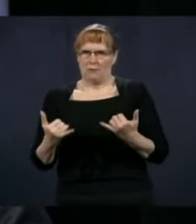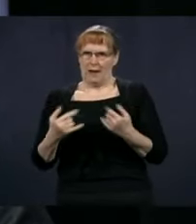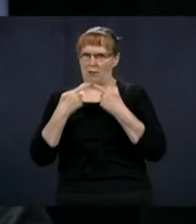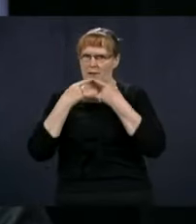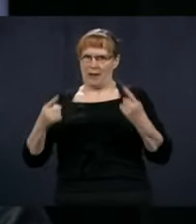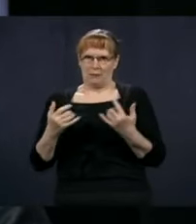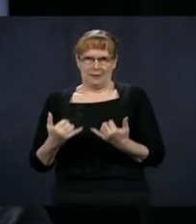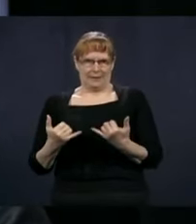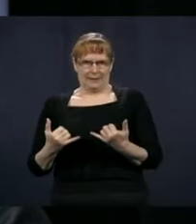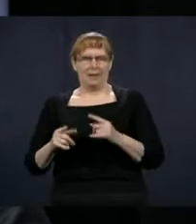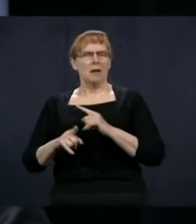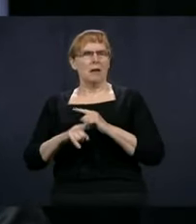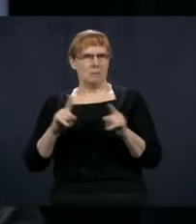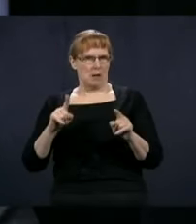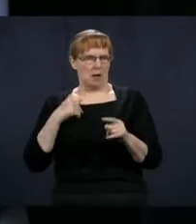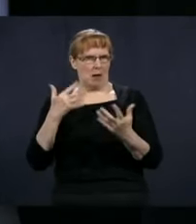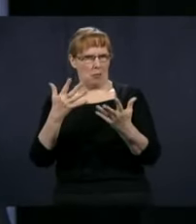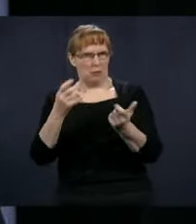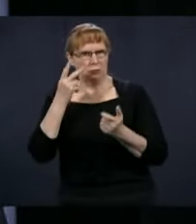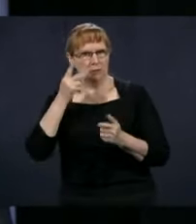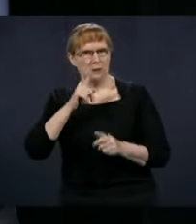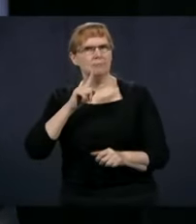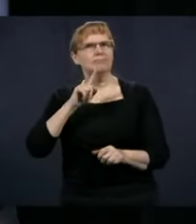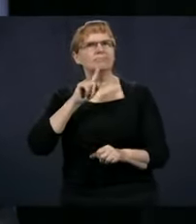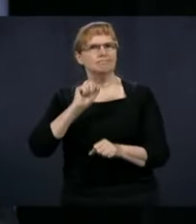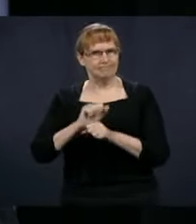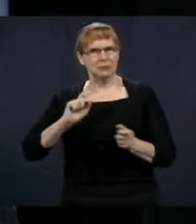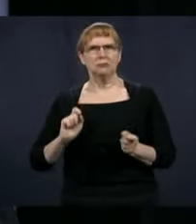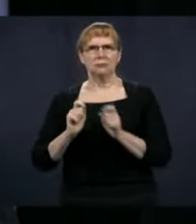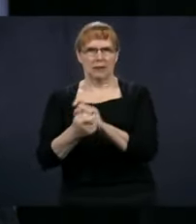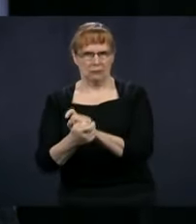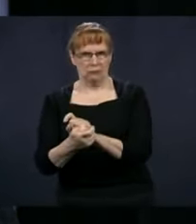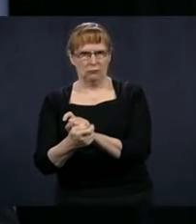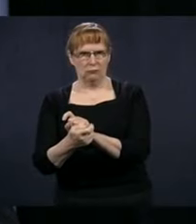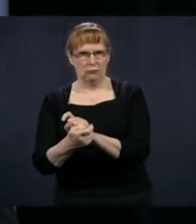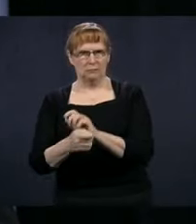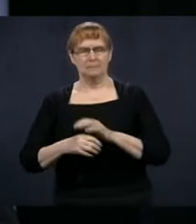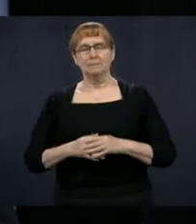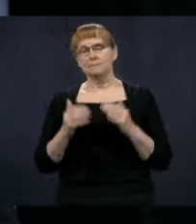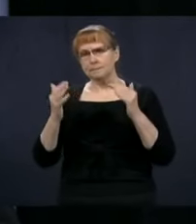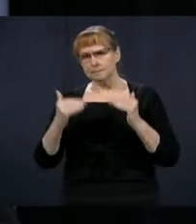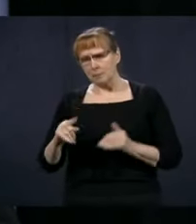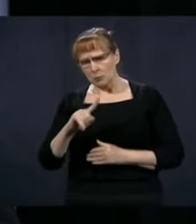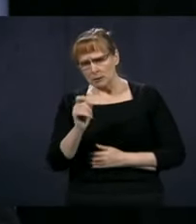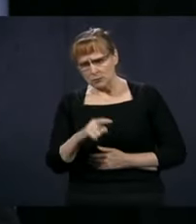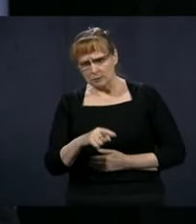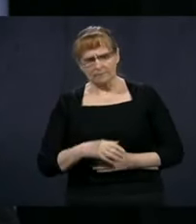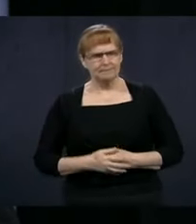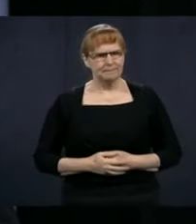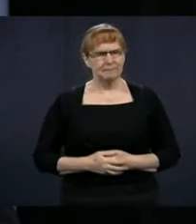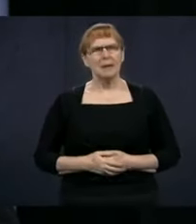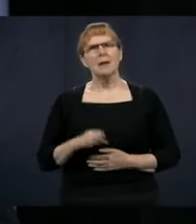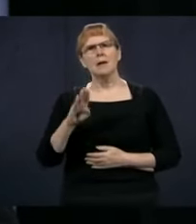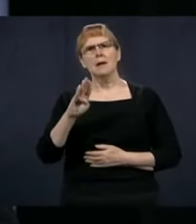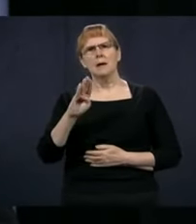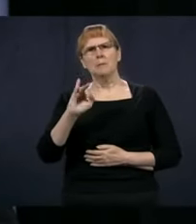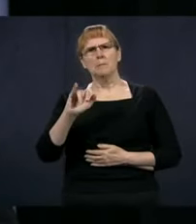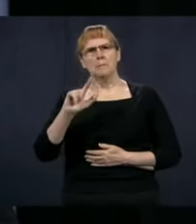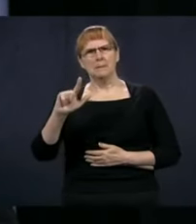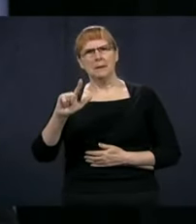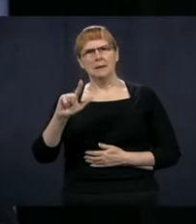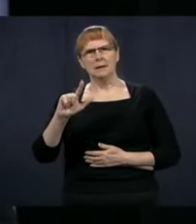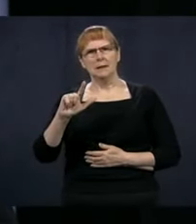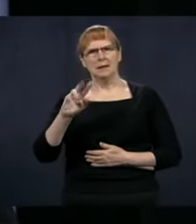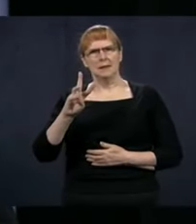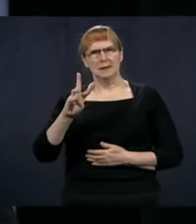Talking about Bill 61, some opposition groups will qualify Bill 61 as a bulldozer.